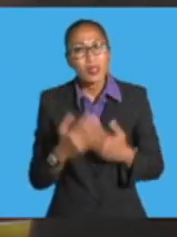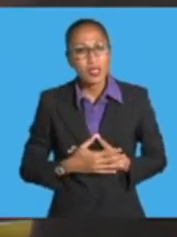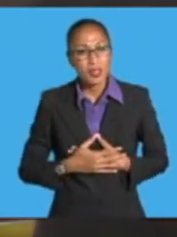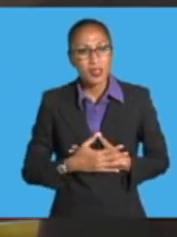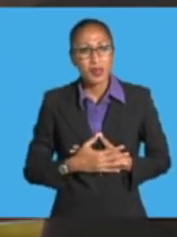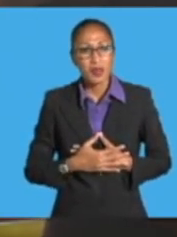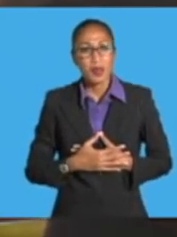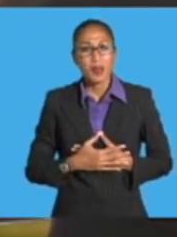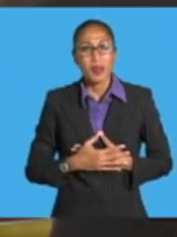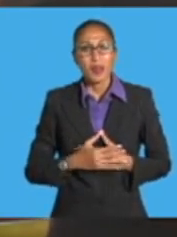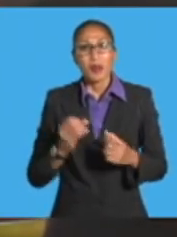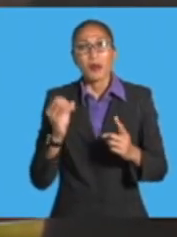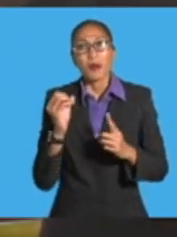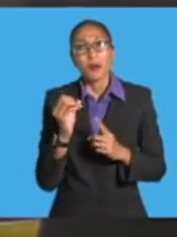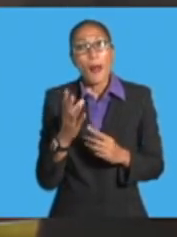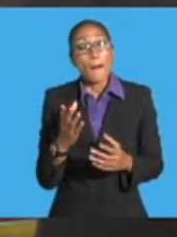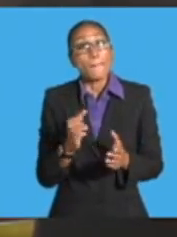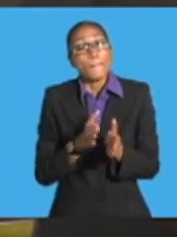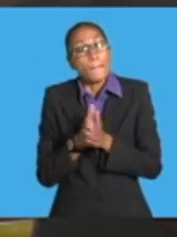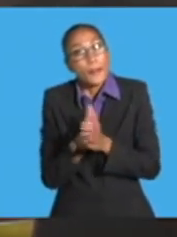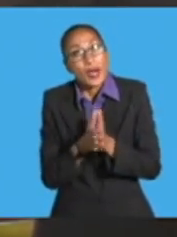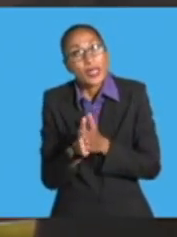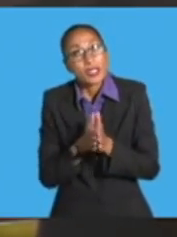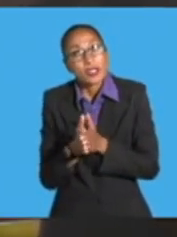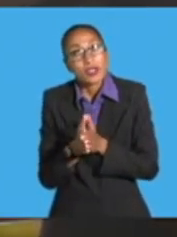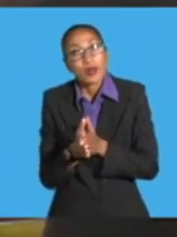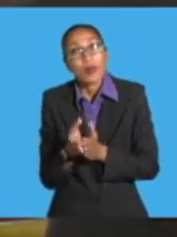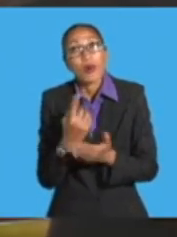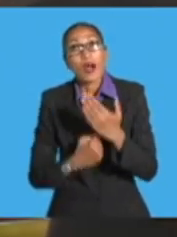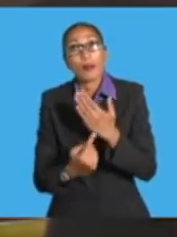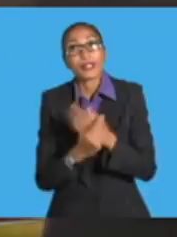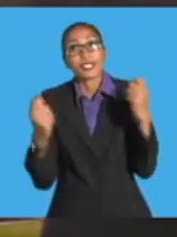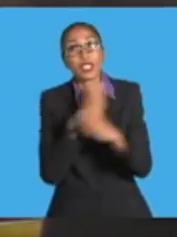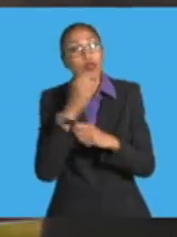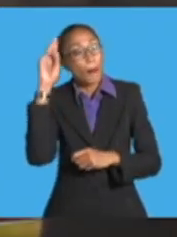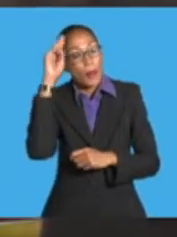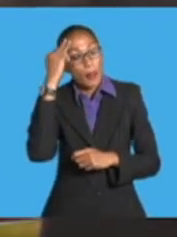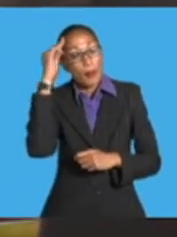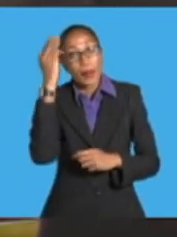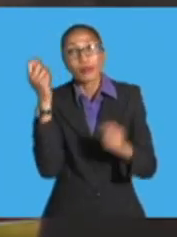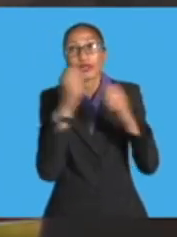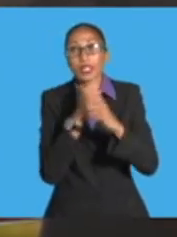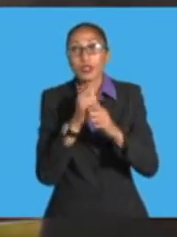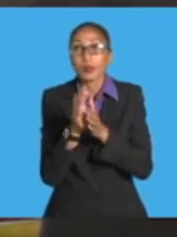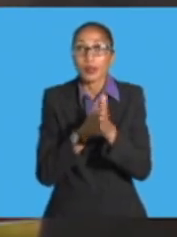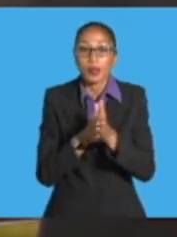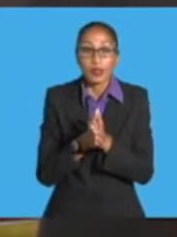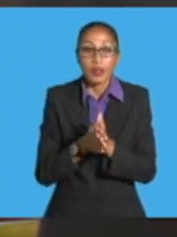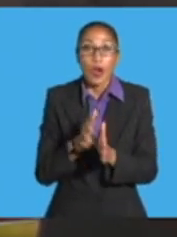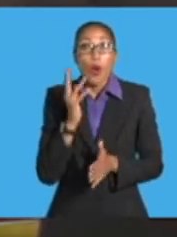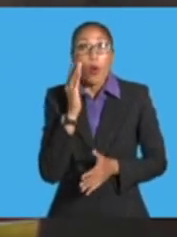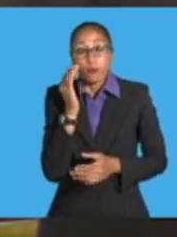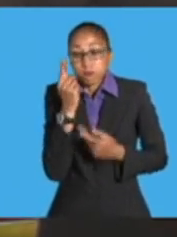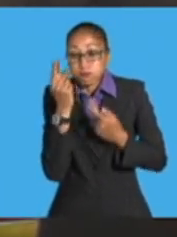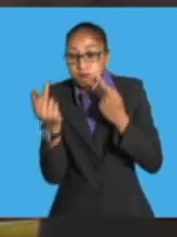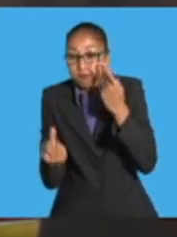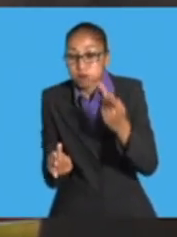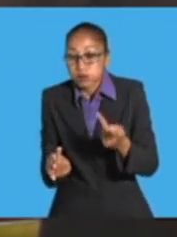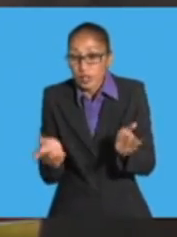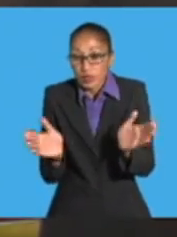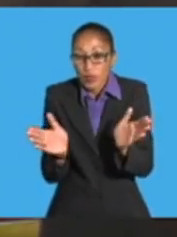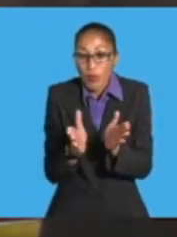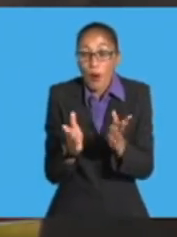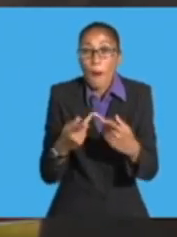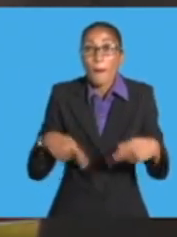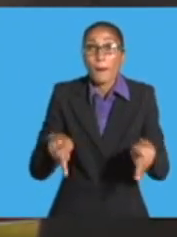passion changes into memories, and memories changes into passion. As I revisit my humble beginning in a small cane